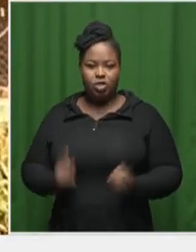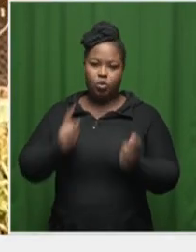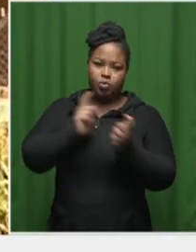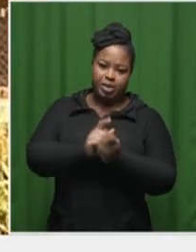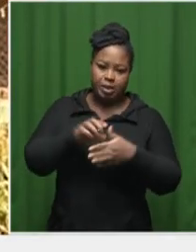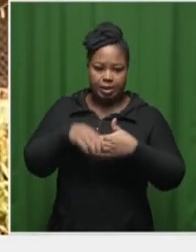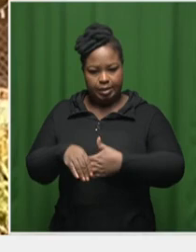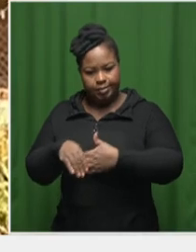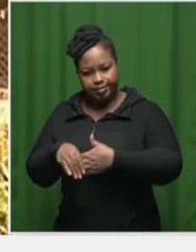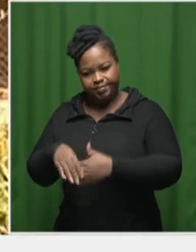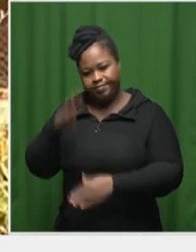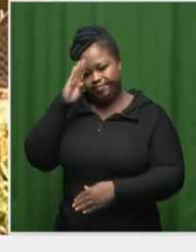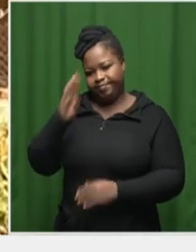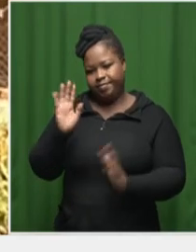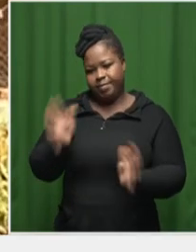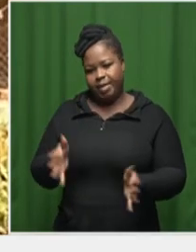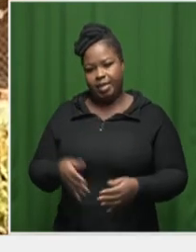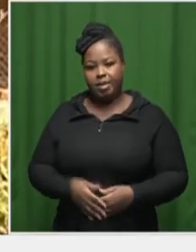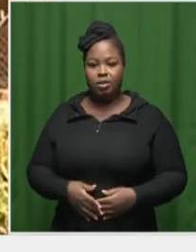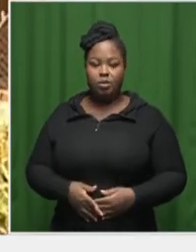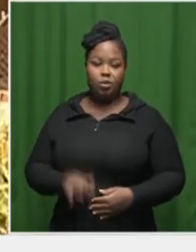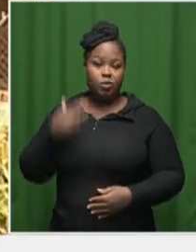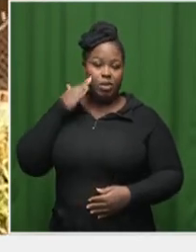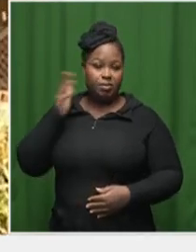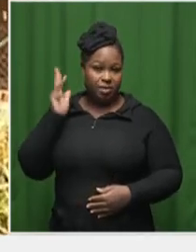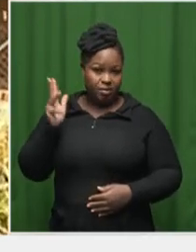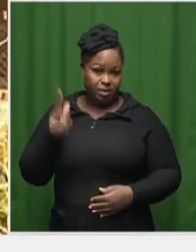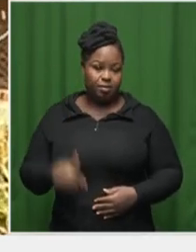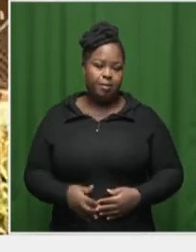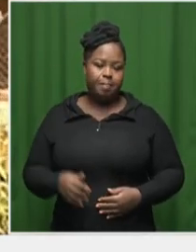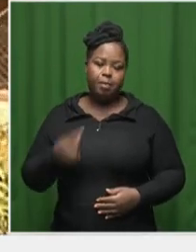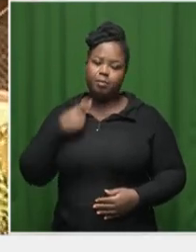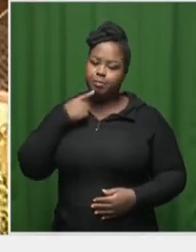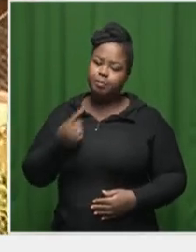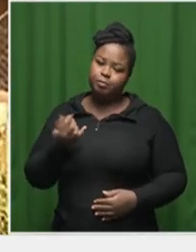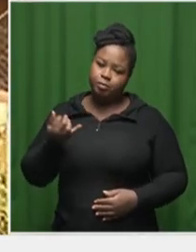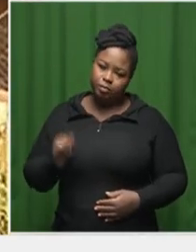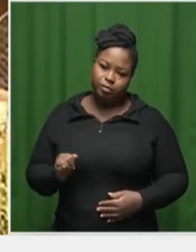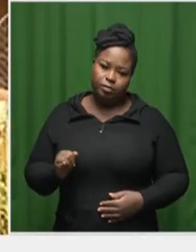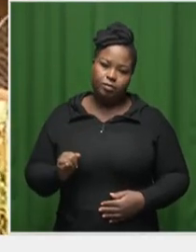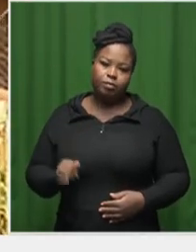greet. Like I said when I was speaking here, we're still going to